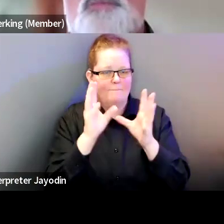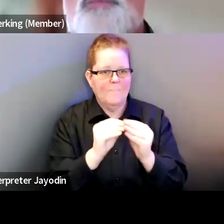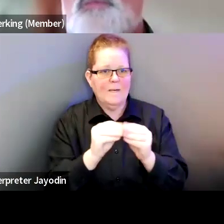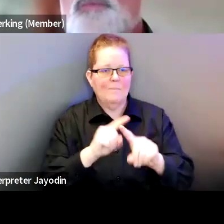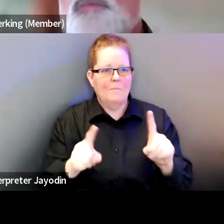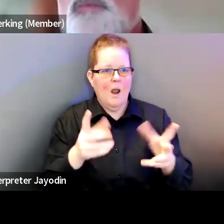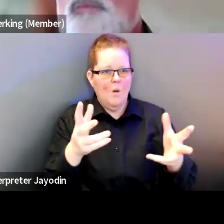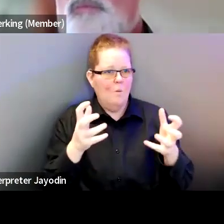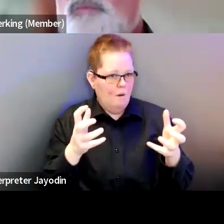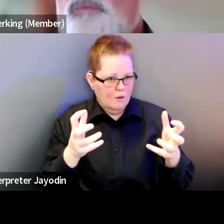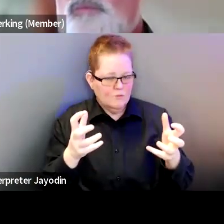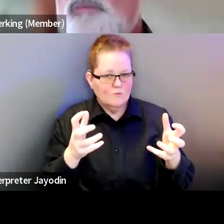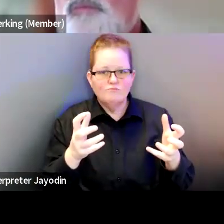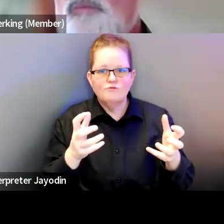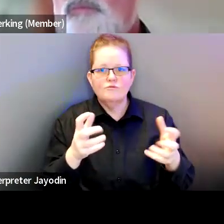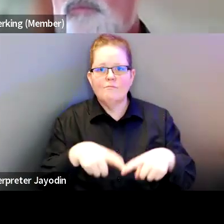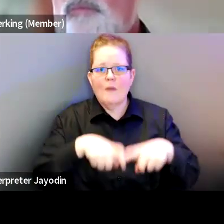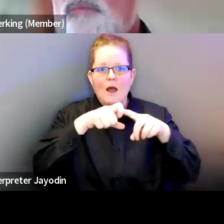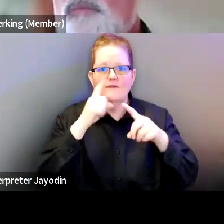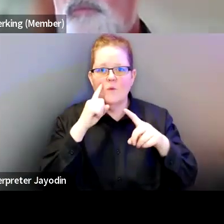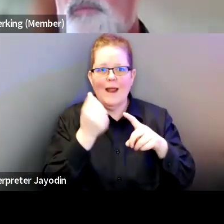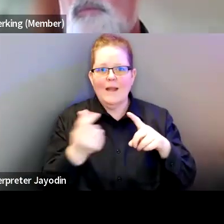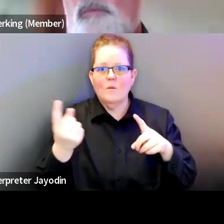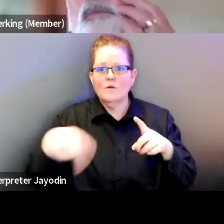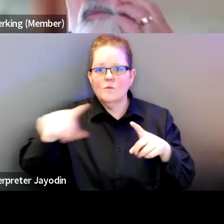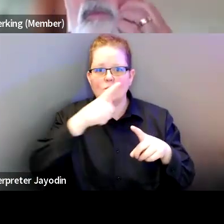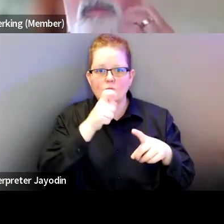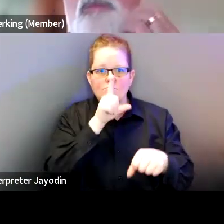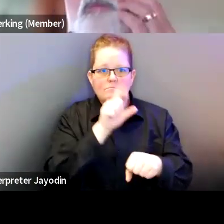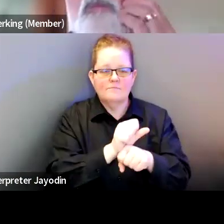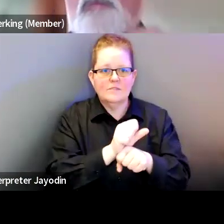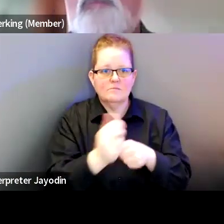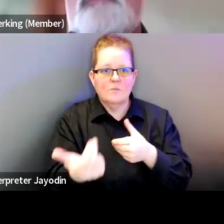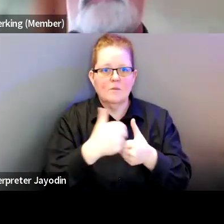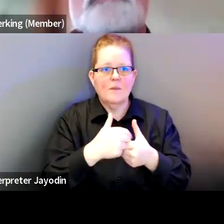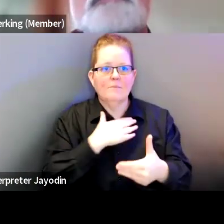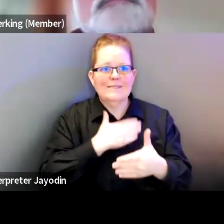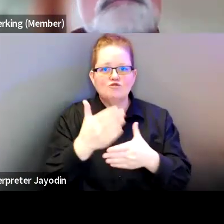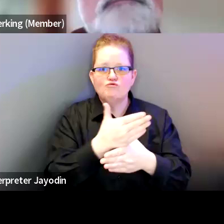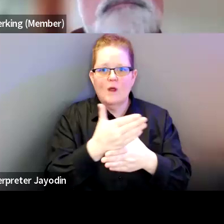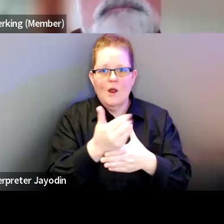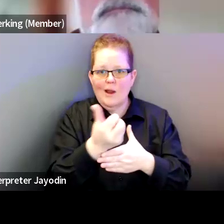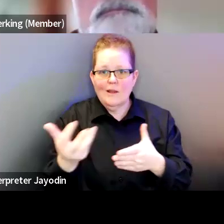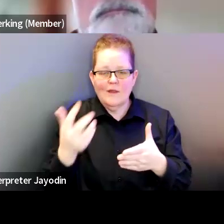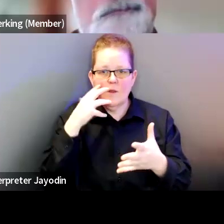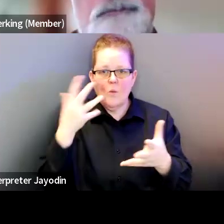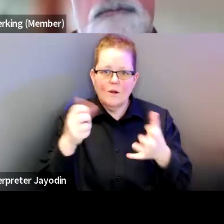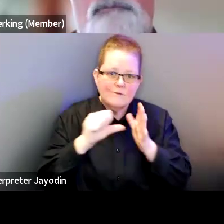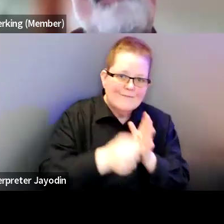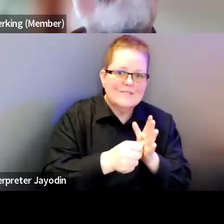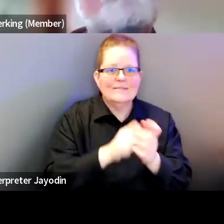opportunity to anyone who did participate to, as you suggested, share anything that they wanted to share, emphasize any particular